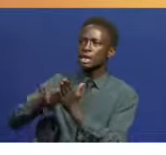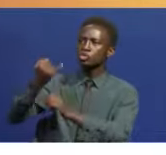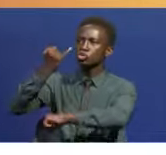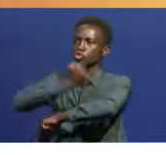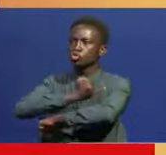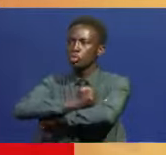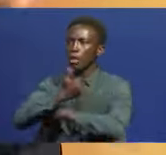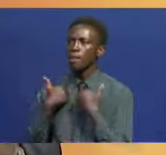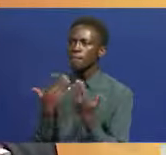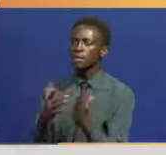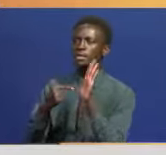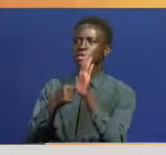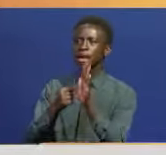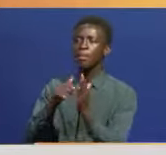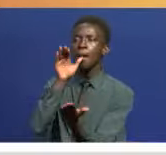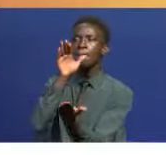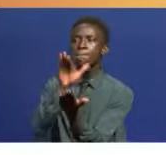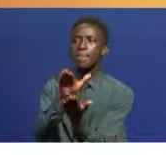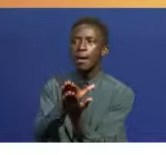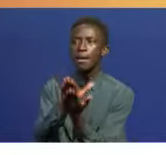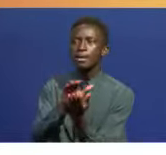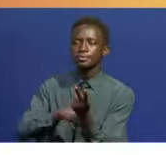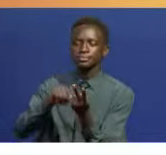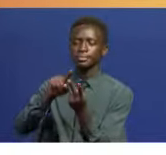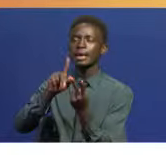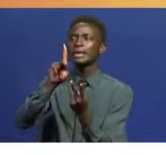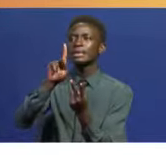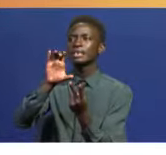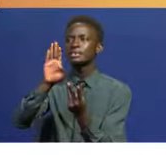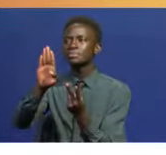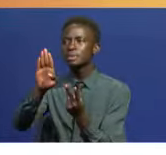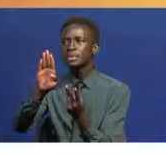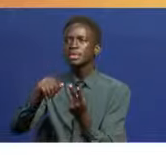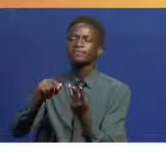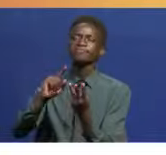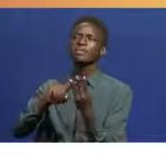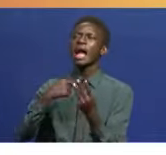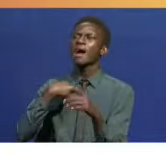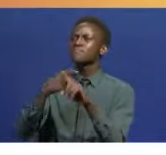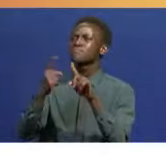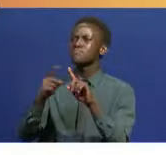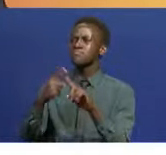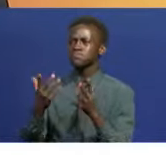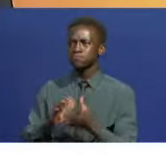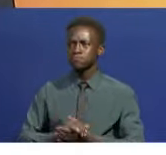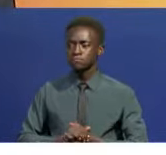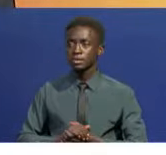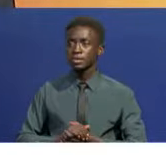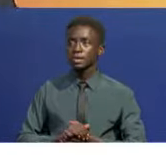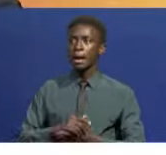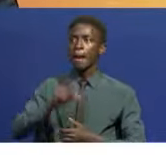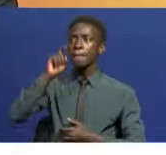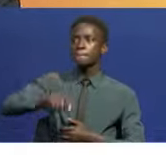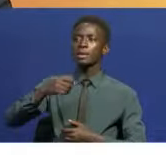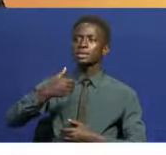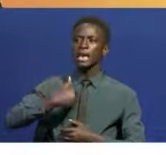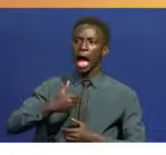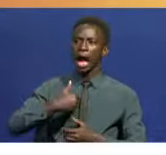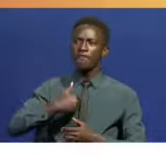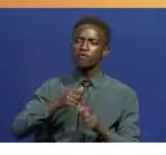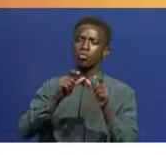National Bank of Kenya, KCB, we have all those financial institutions. There shouldn't be a category within this